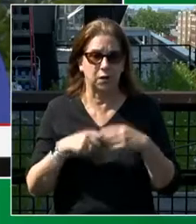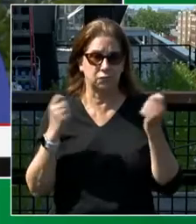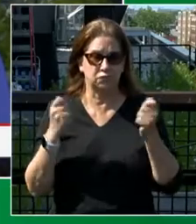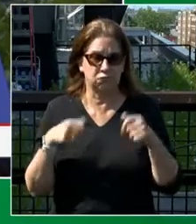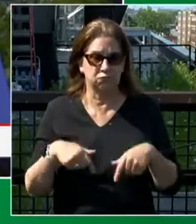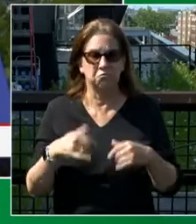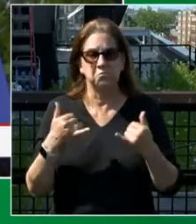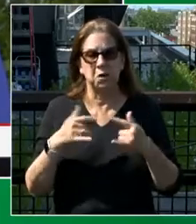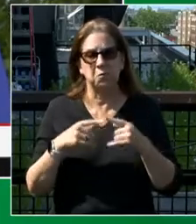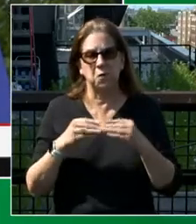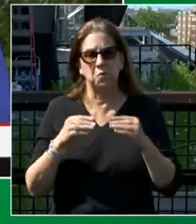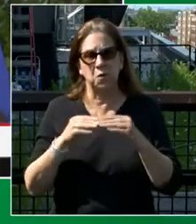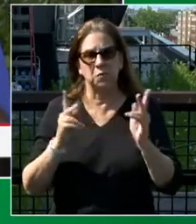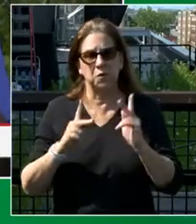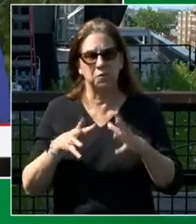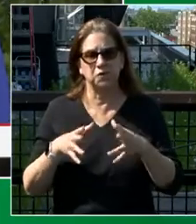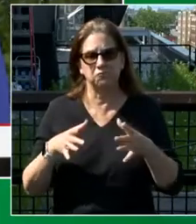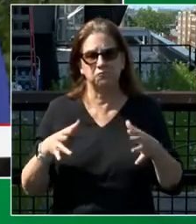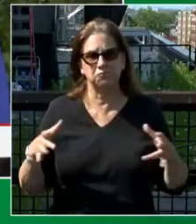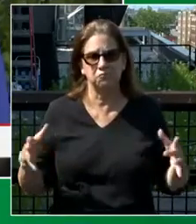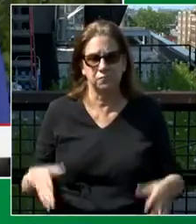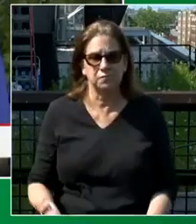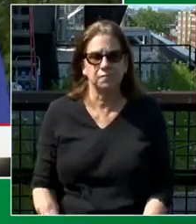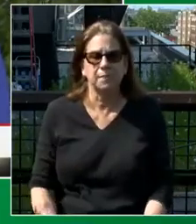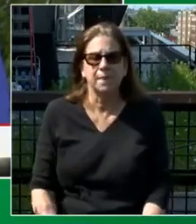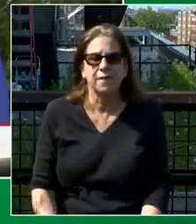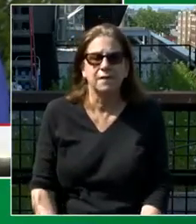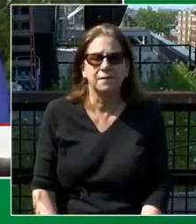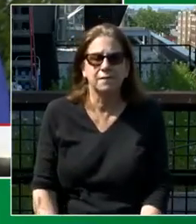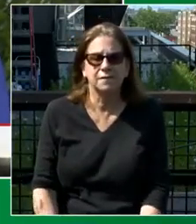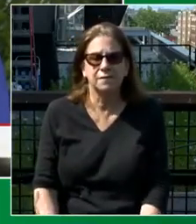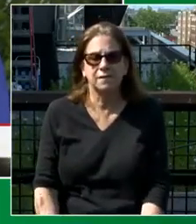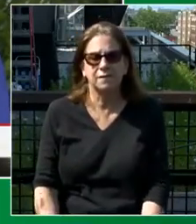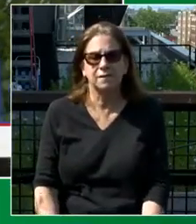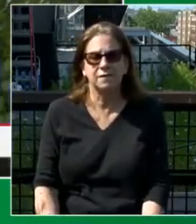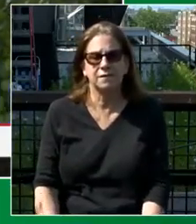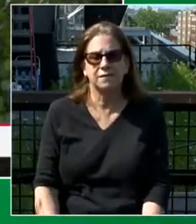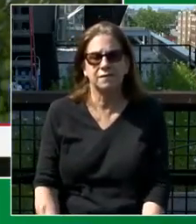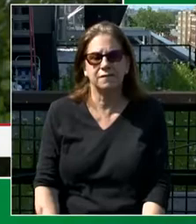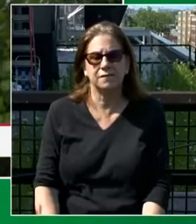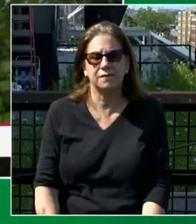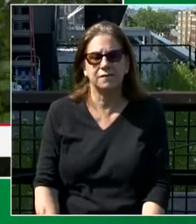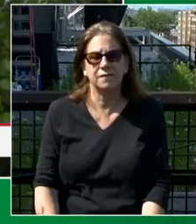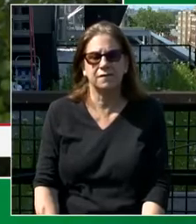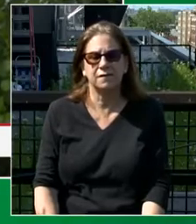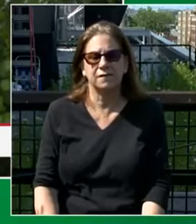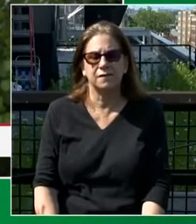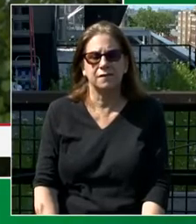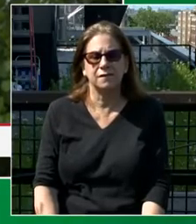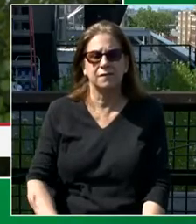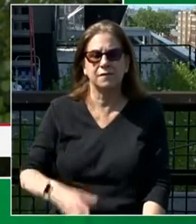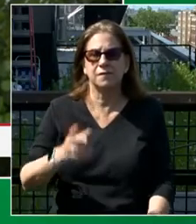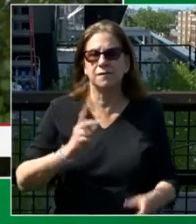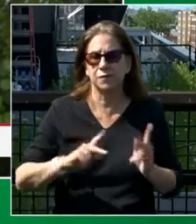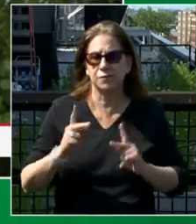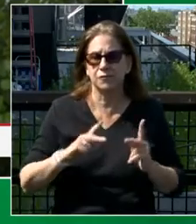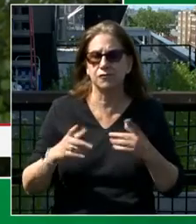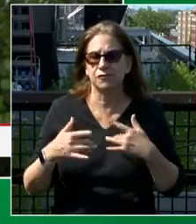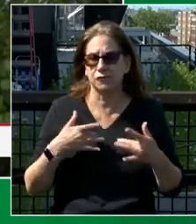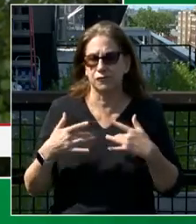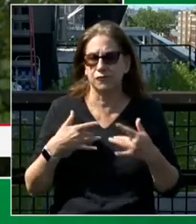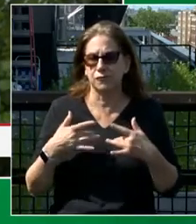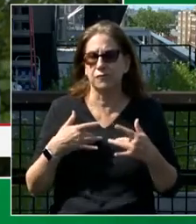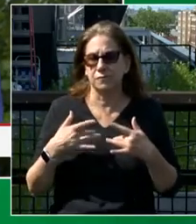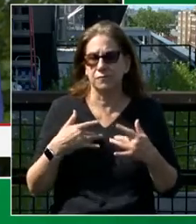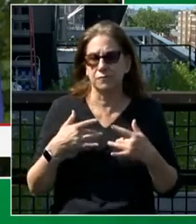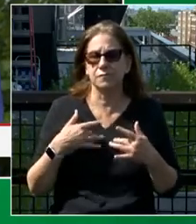are really wary of is like having a wedding where you had a limited amount of people, because there's a lot of politics, and the right person